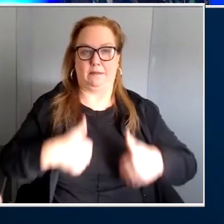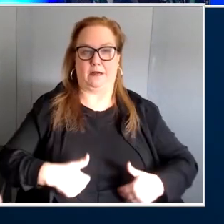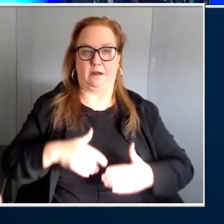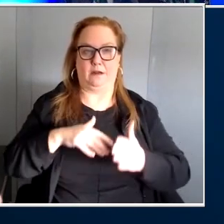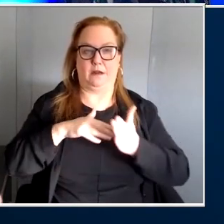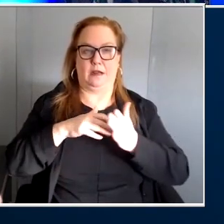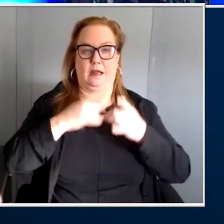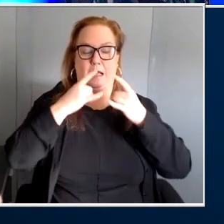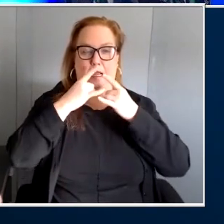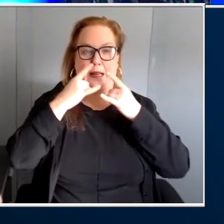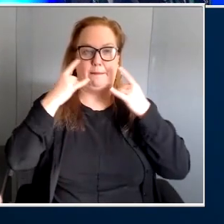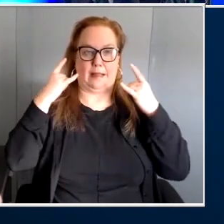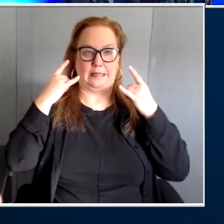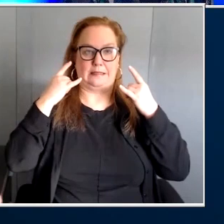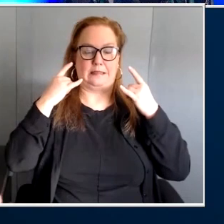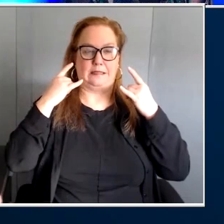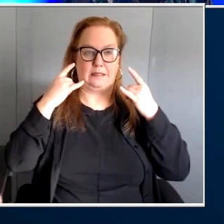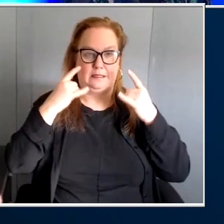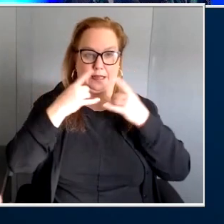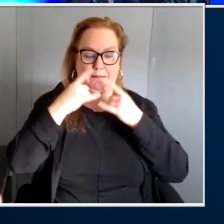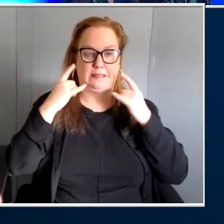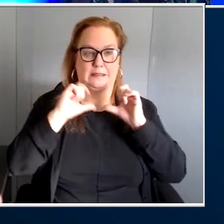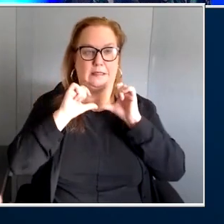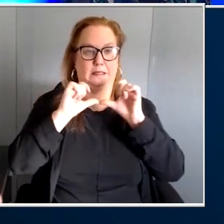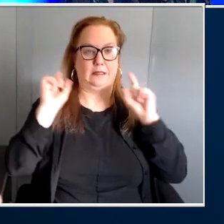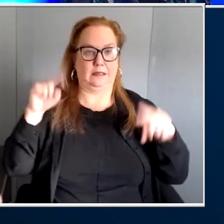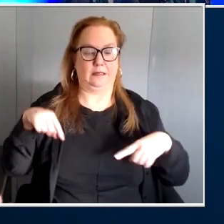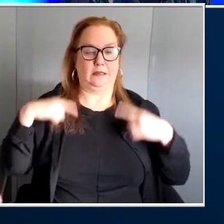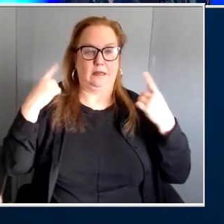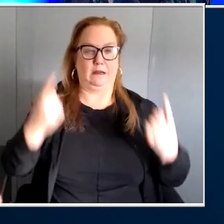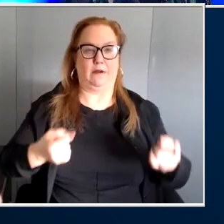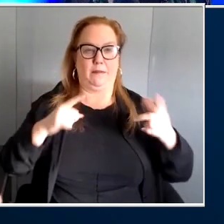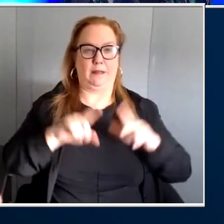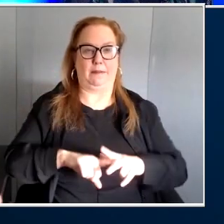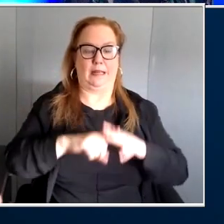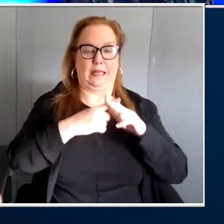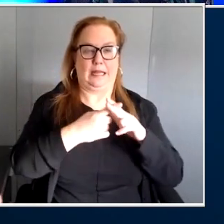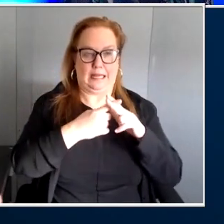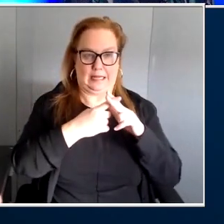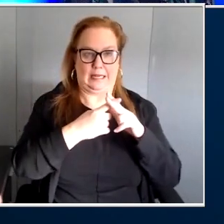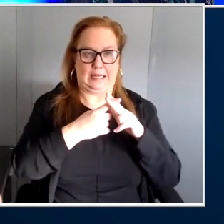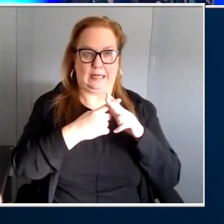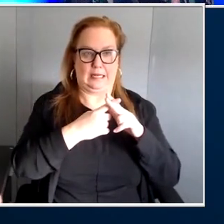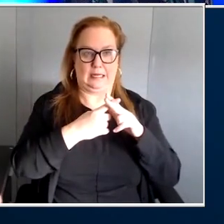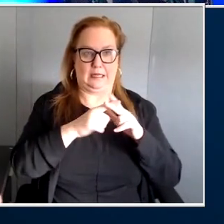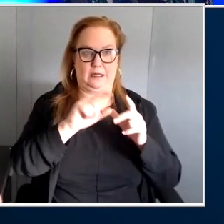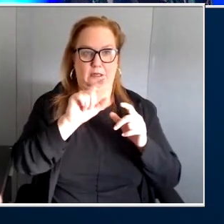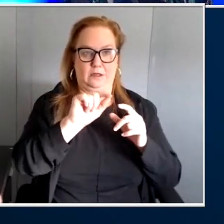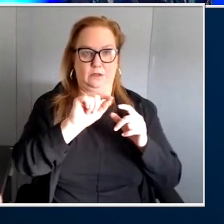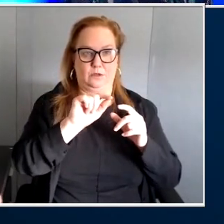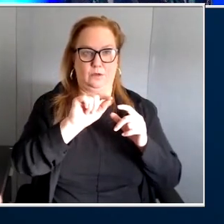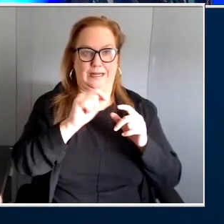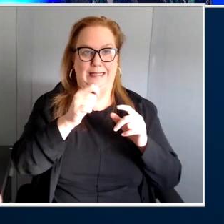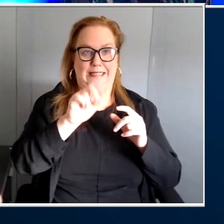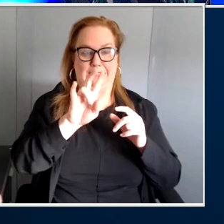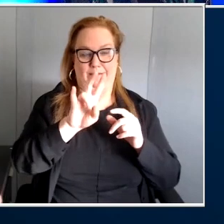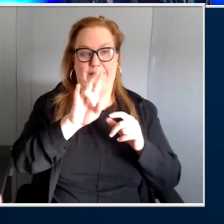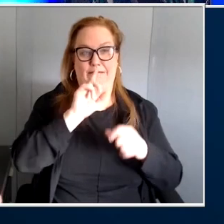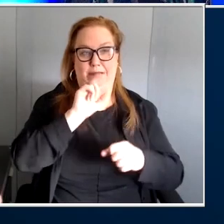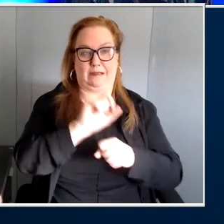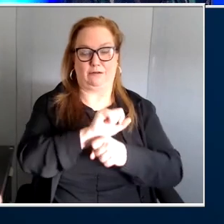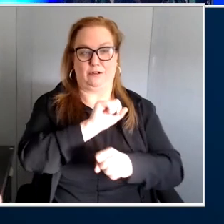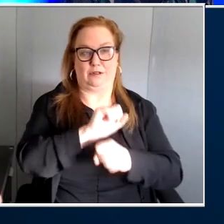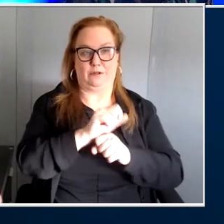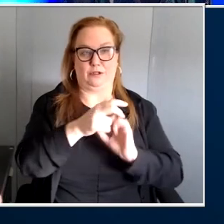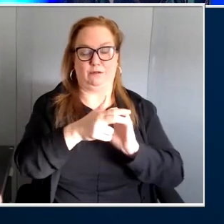those heavy-duty masks. I've been masking from the very beginning, back in 2017, actually, when she was